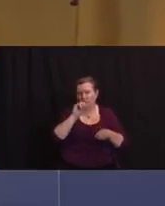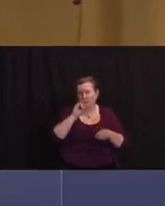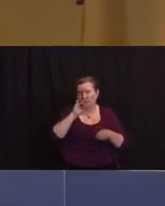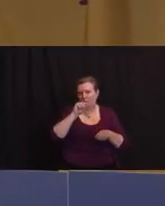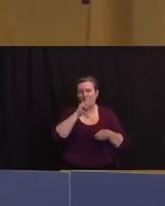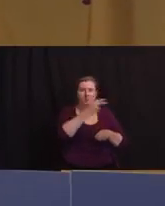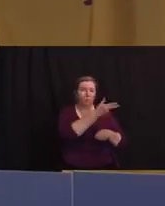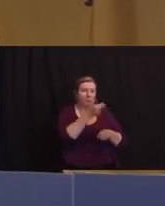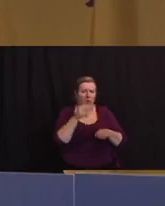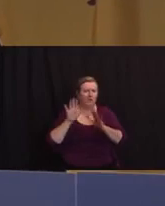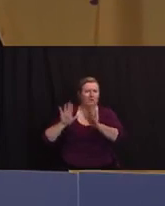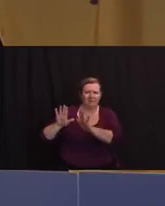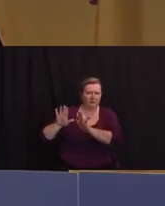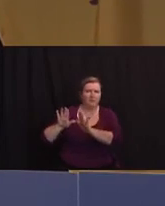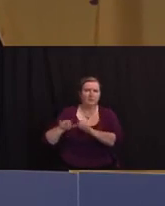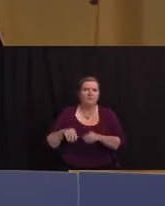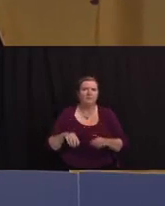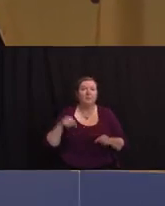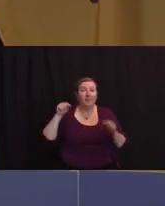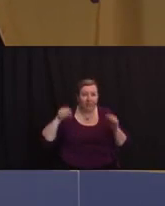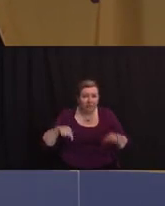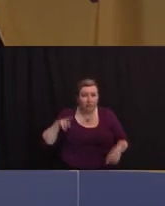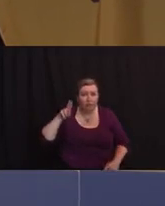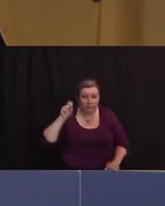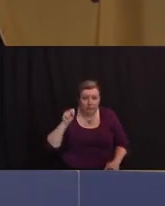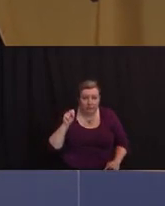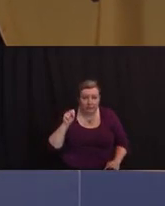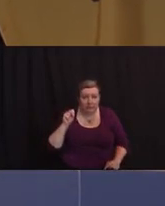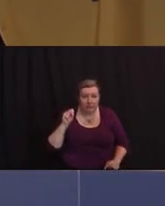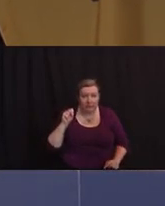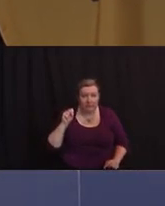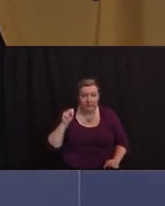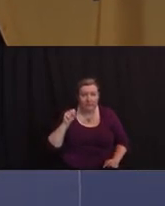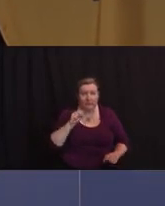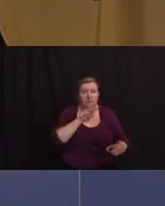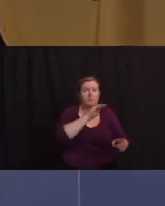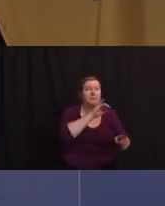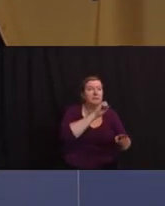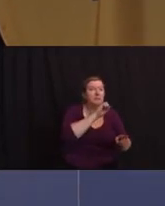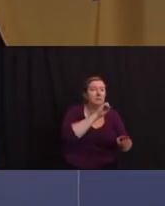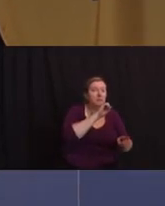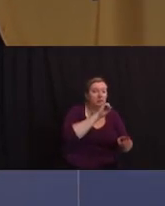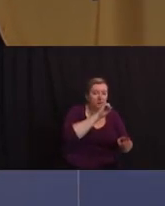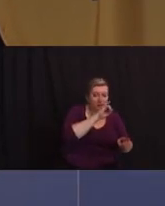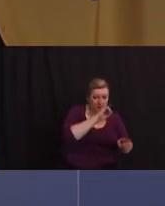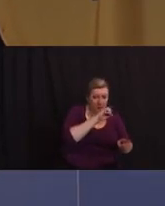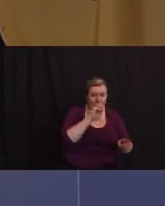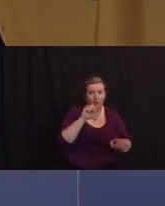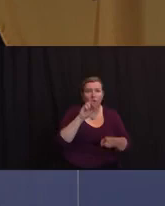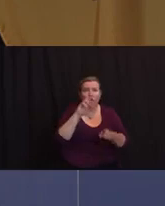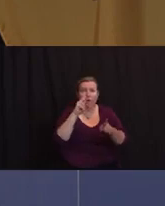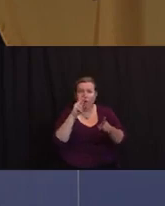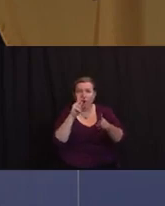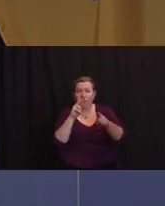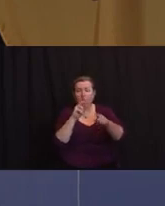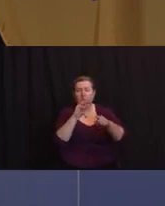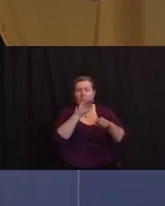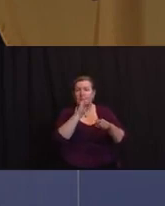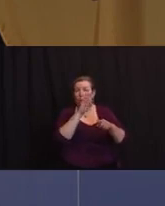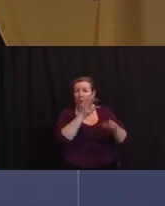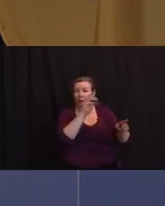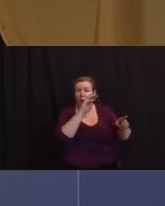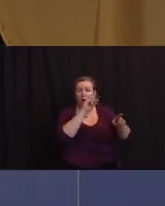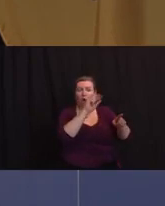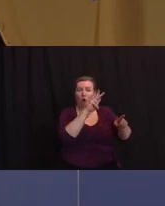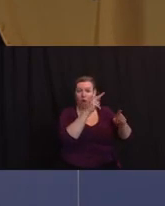and Arkansas and Florida, which are seeing huge increases as well, much higher increases than New Jersey is.